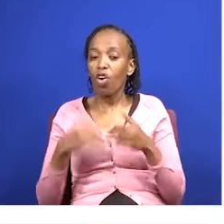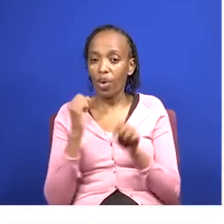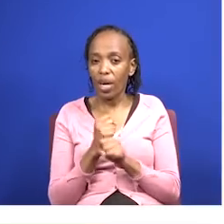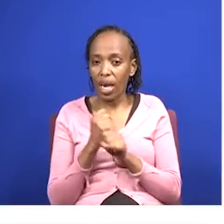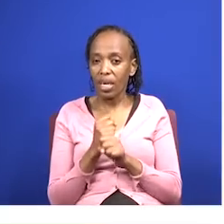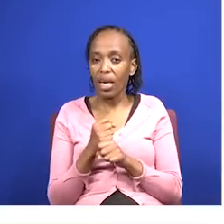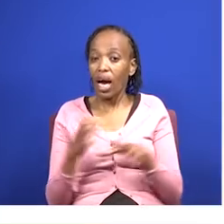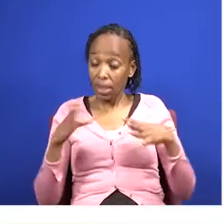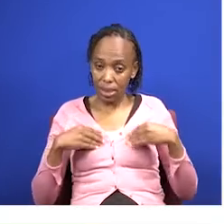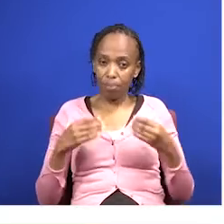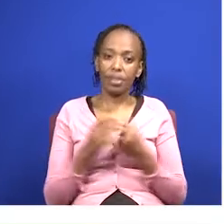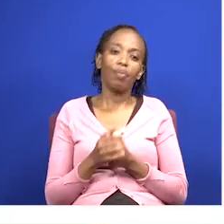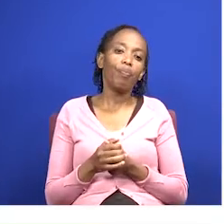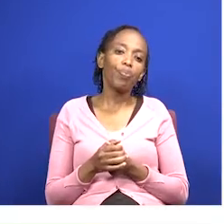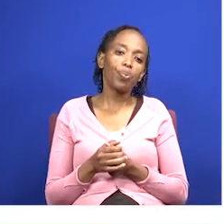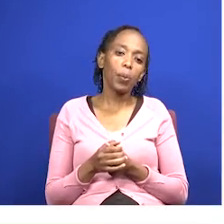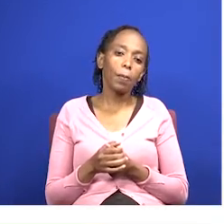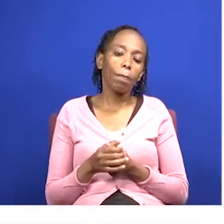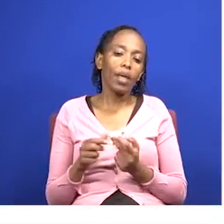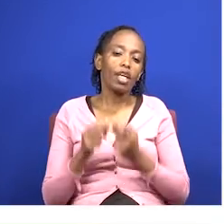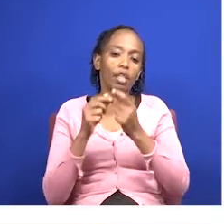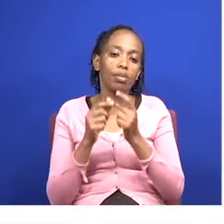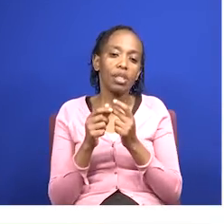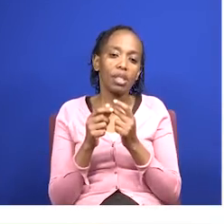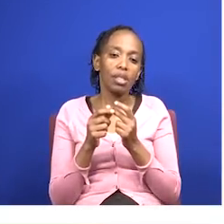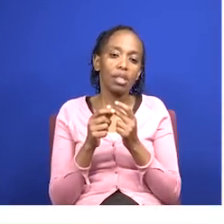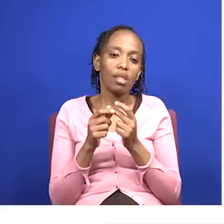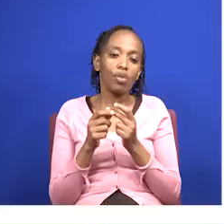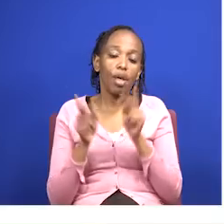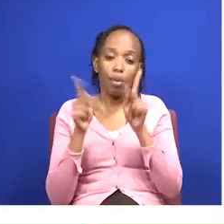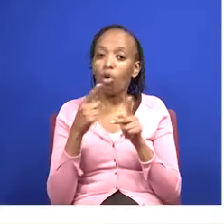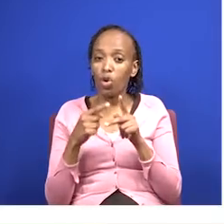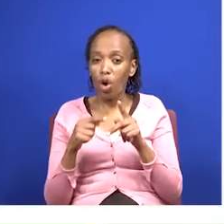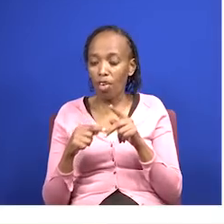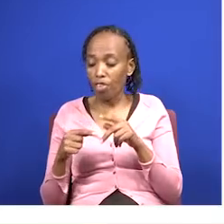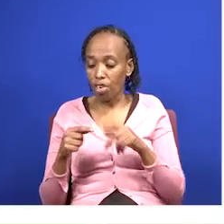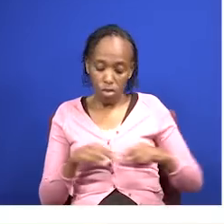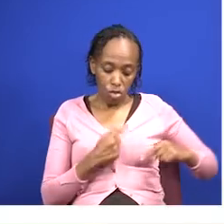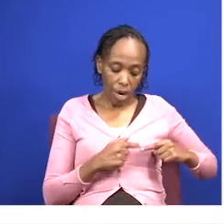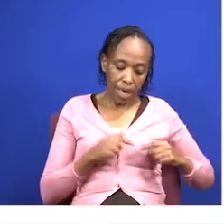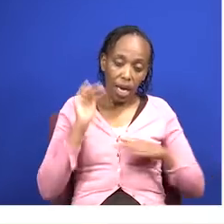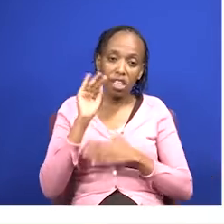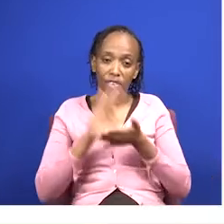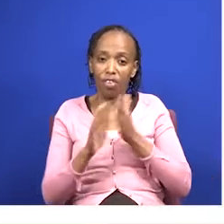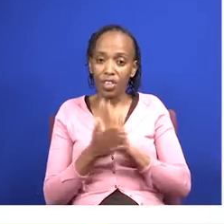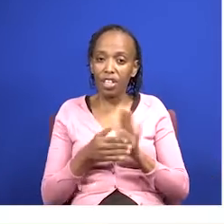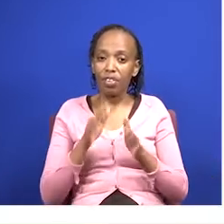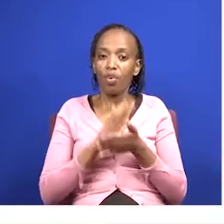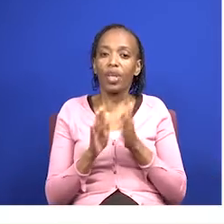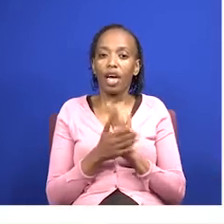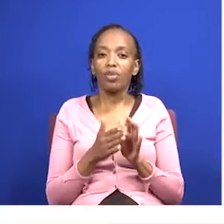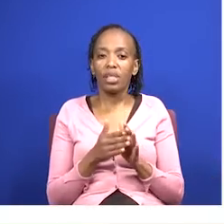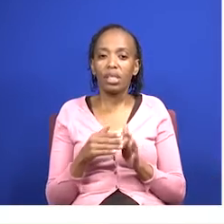done, admit it. And especially to those that you have harmed, ask for forgiveness